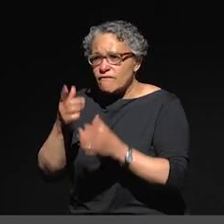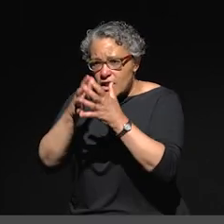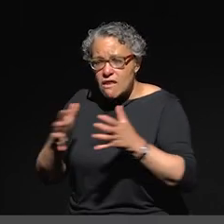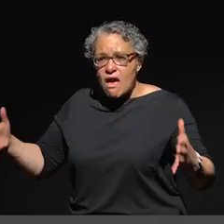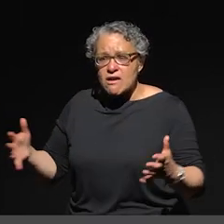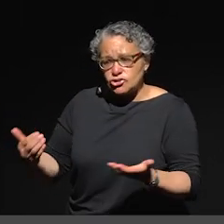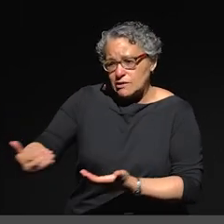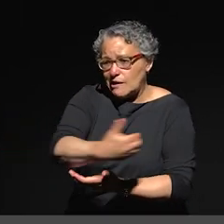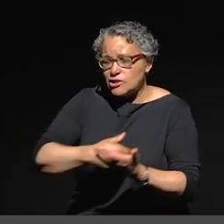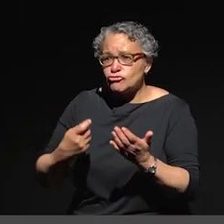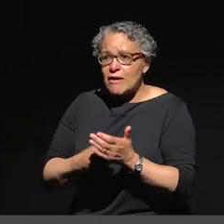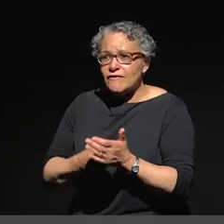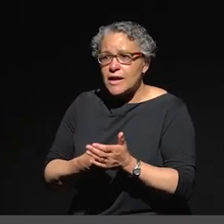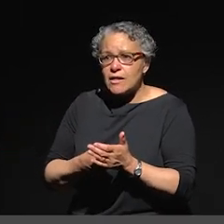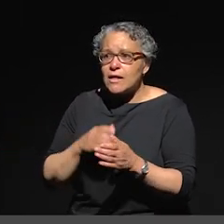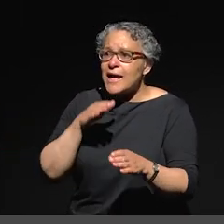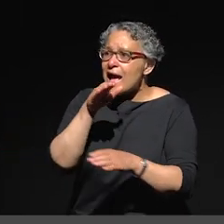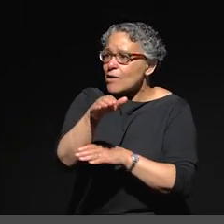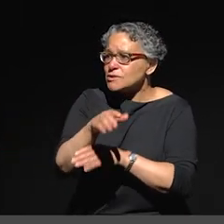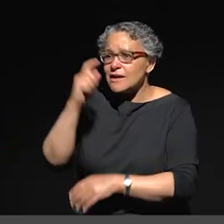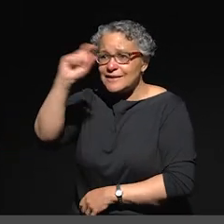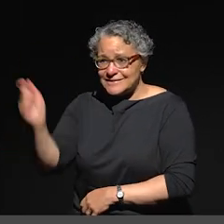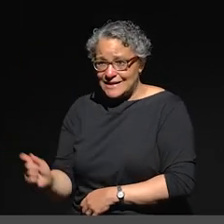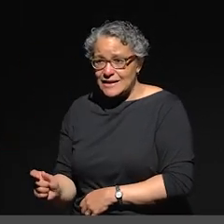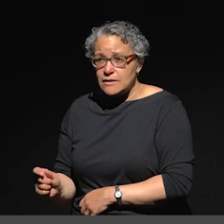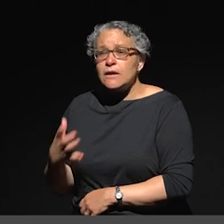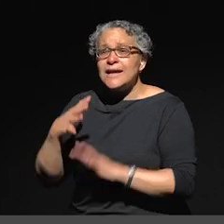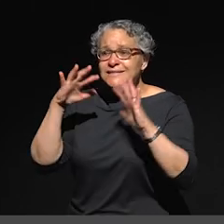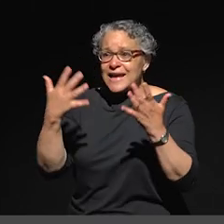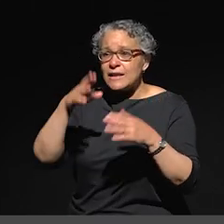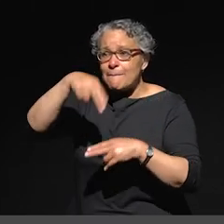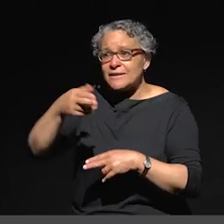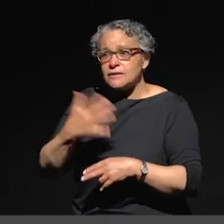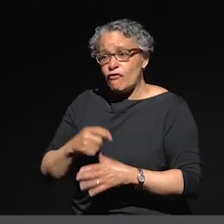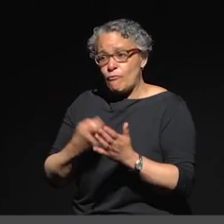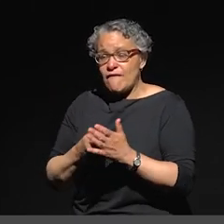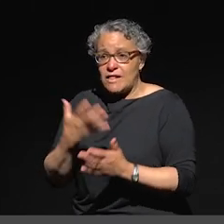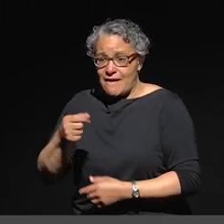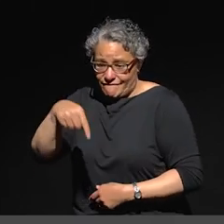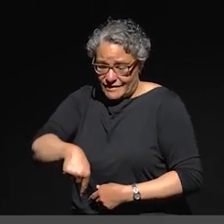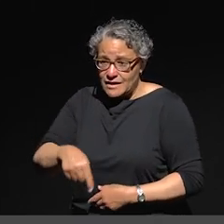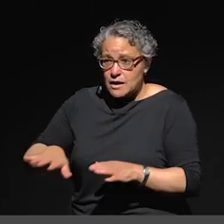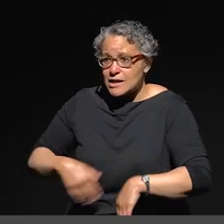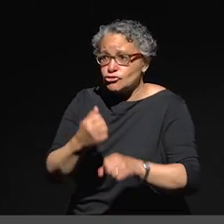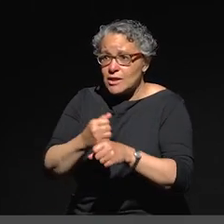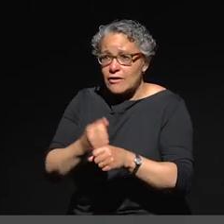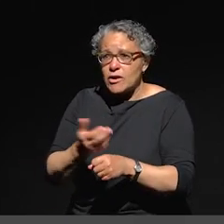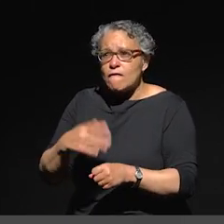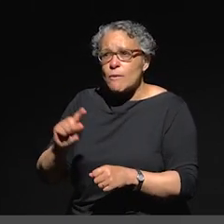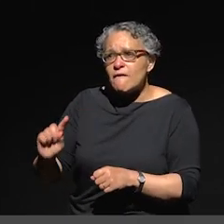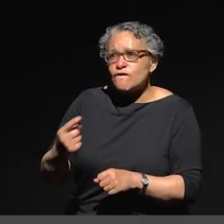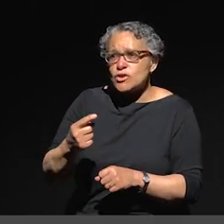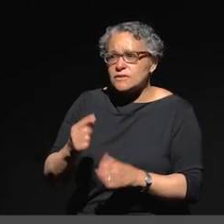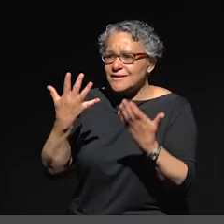Raphael outside Italy. We have 10 paintings by him, almost all from the first decade